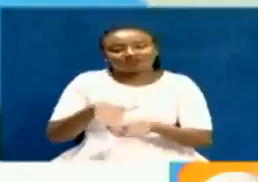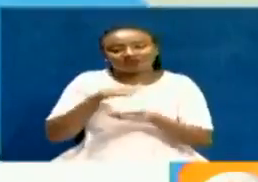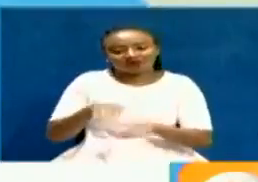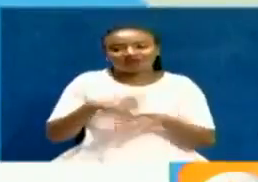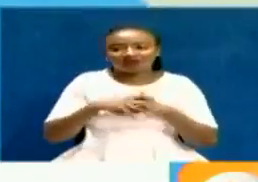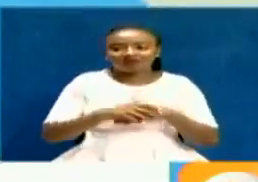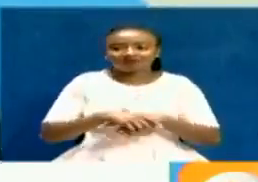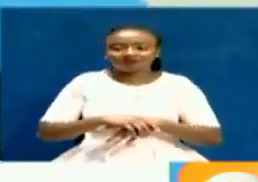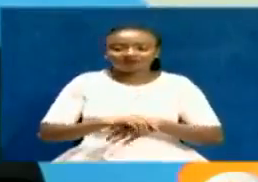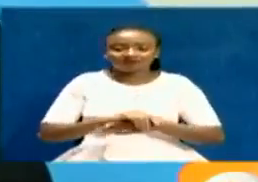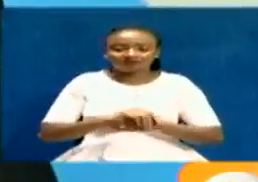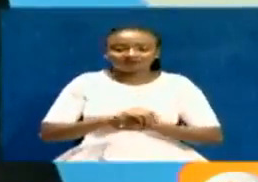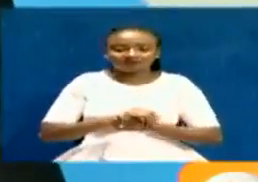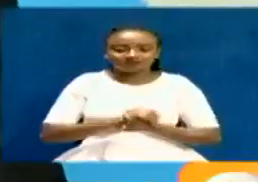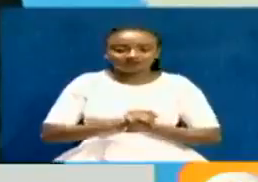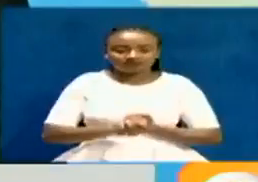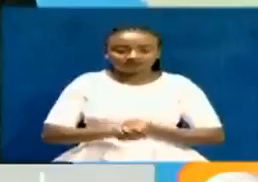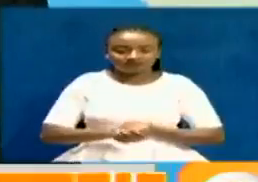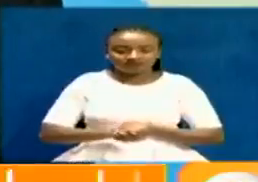is one thing to get